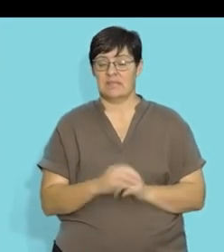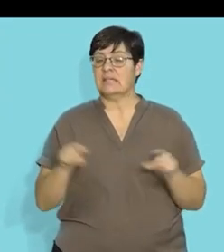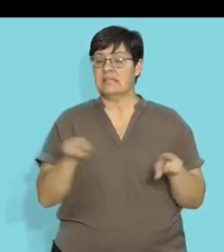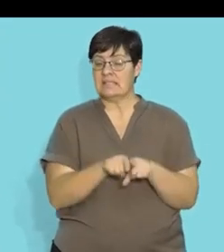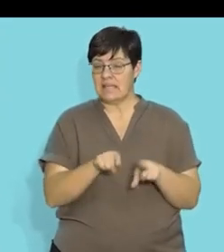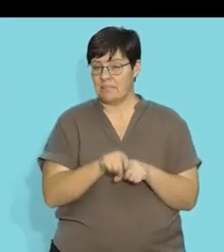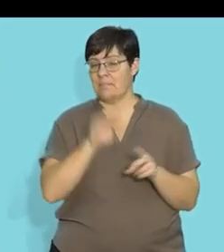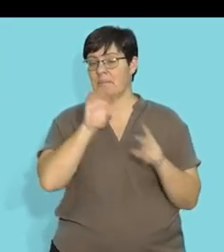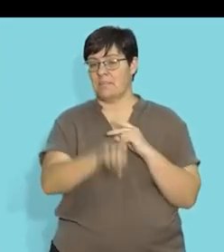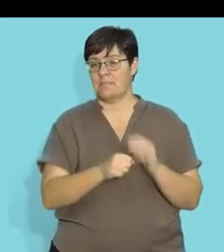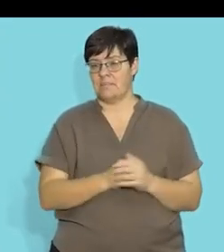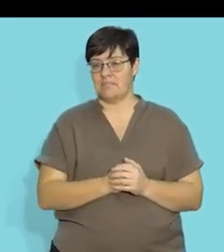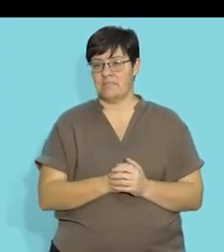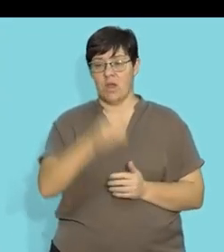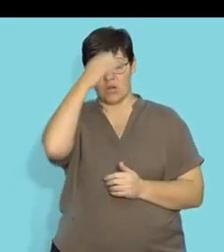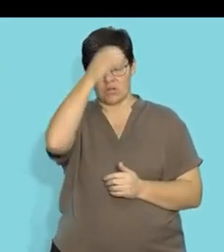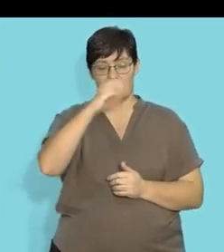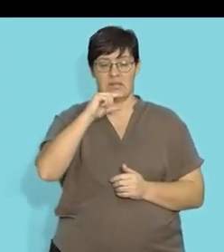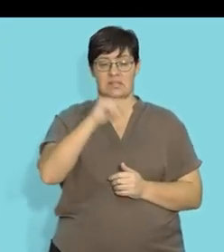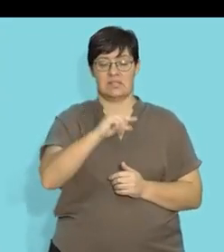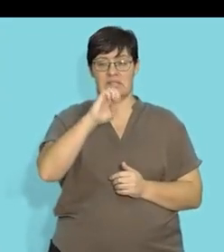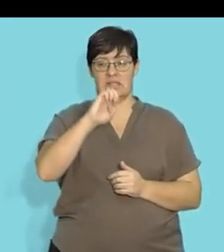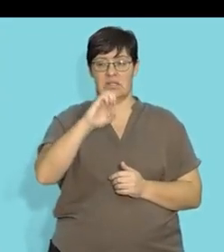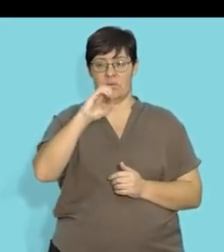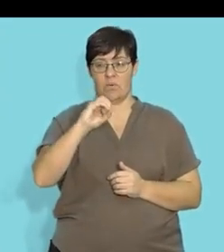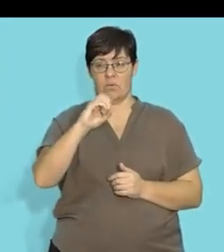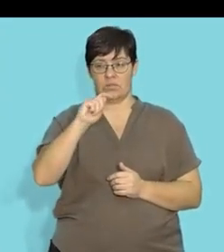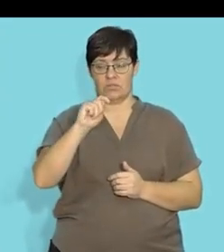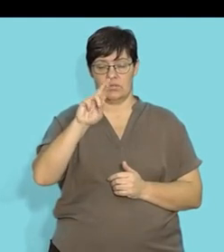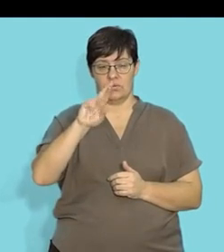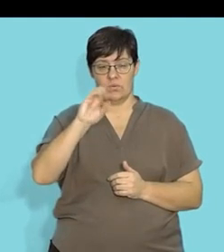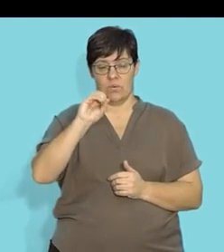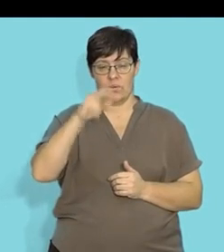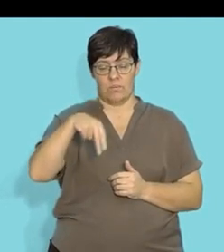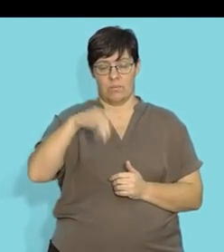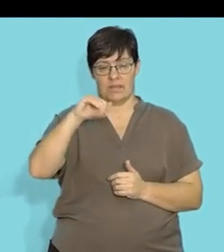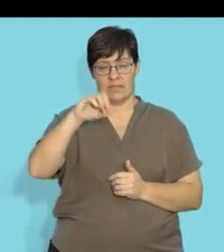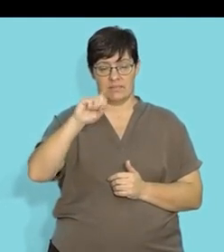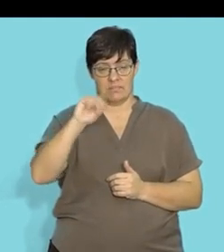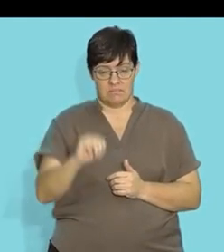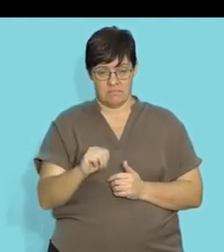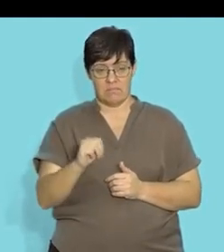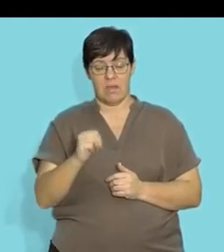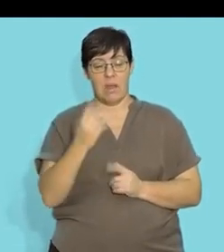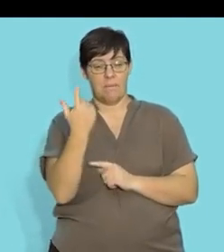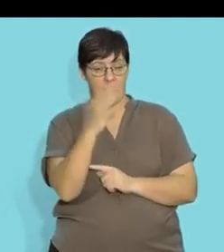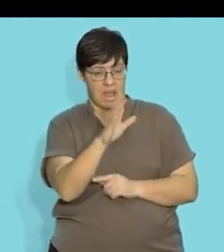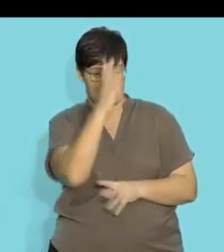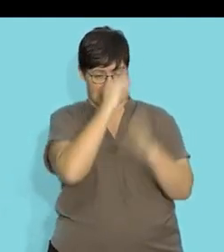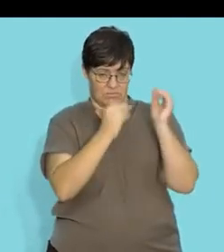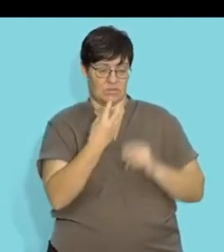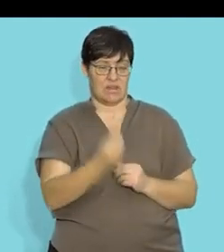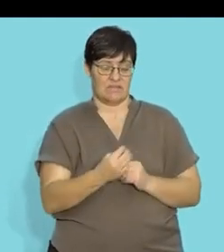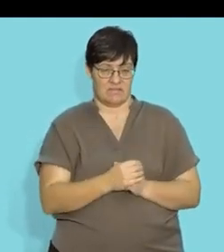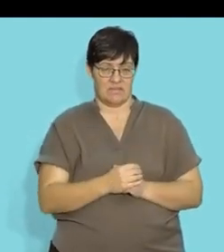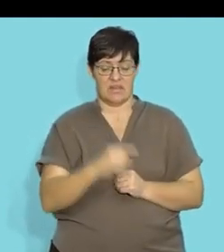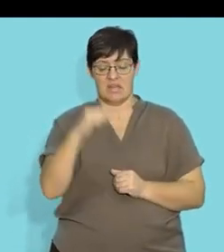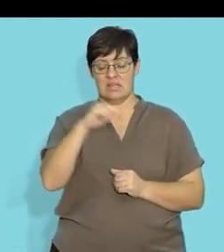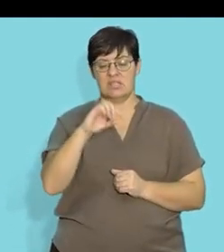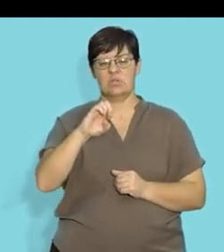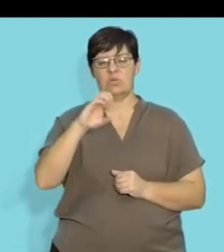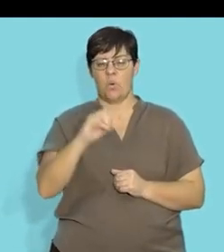We also need to recognize that the concept of geotropism is present and experienced by plants. Geo comes